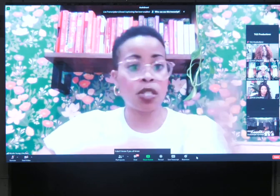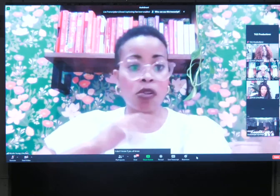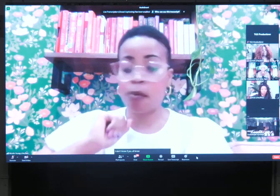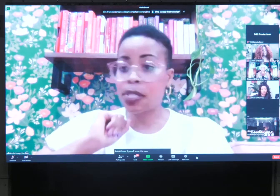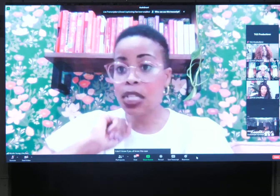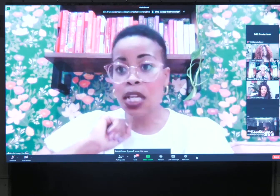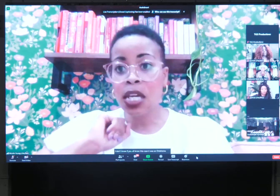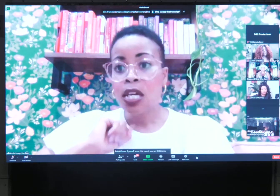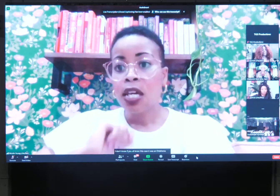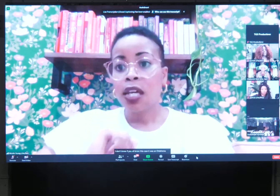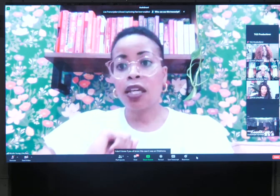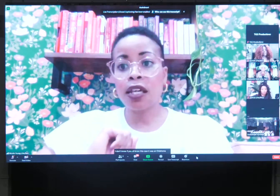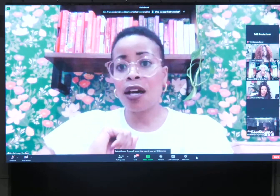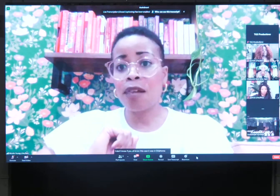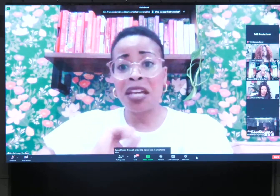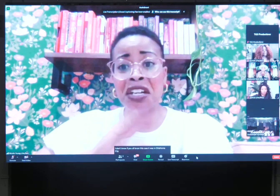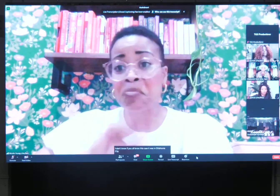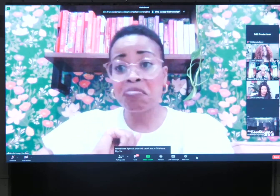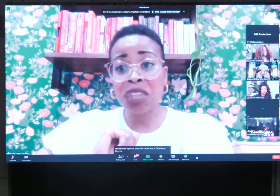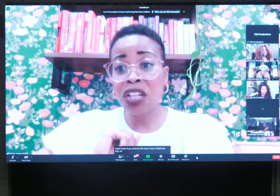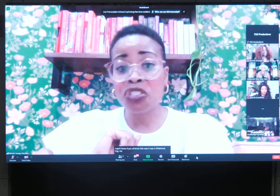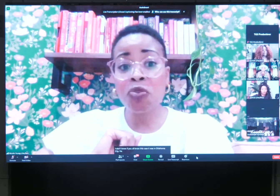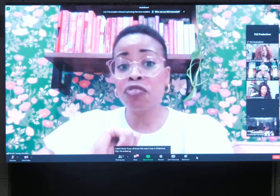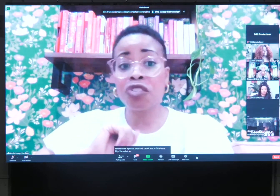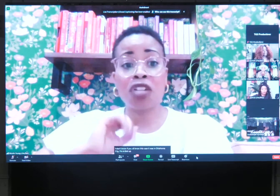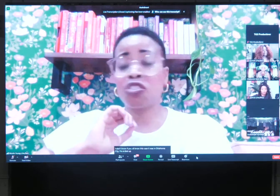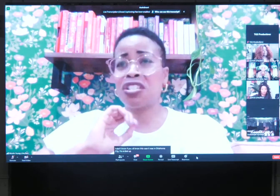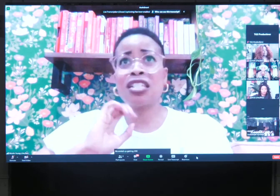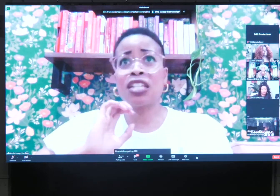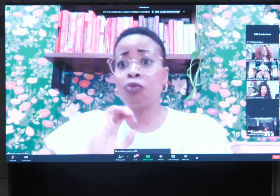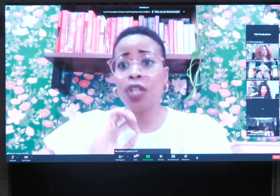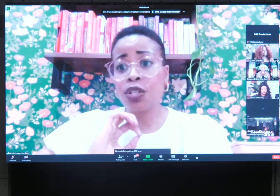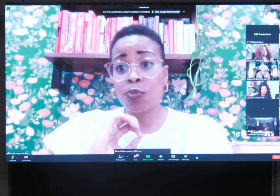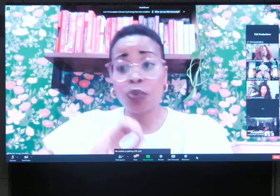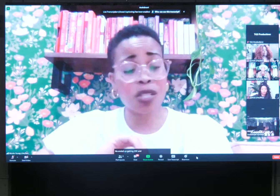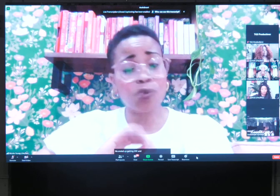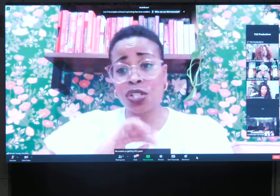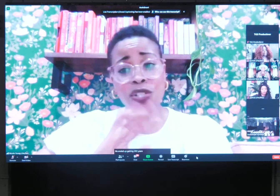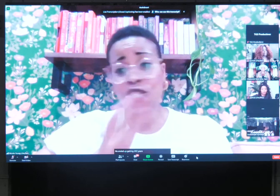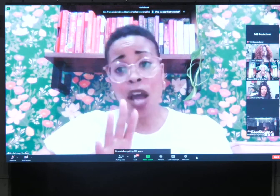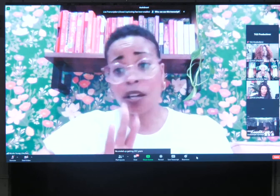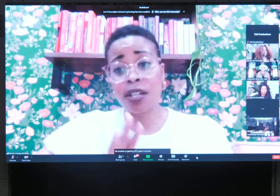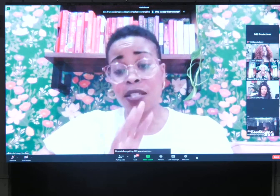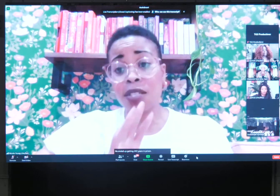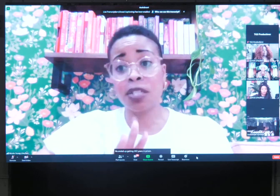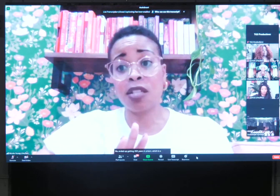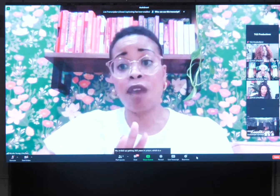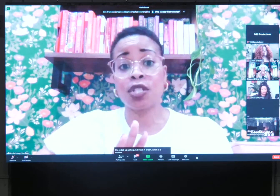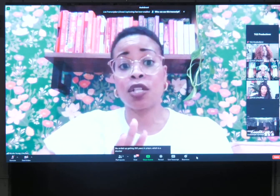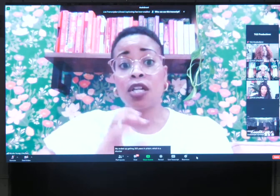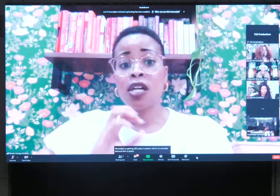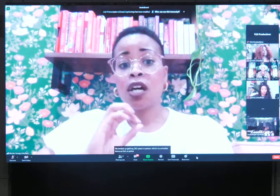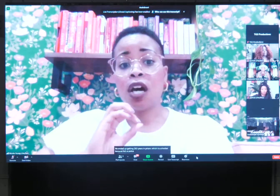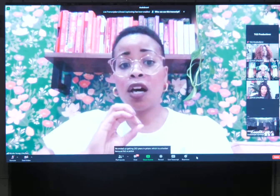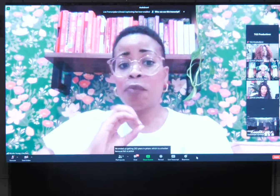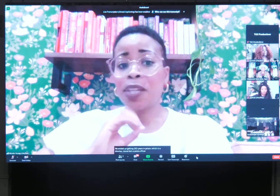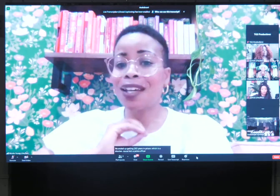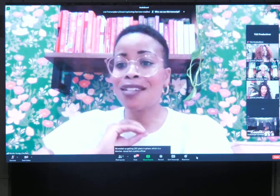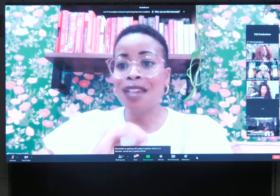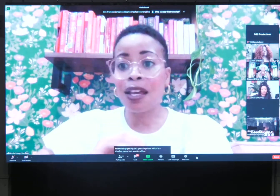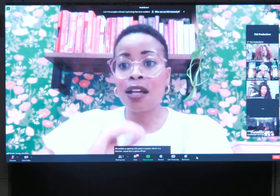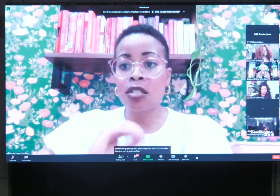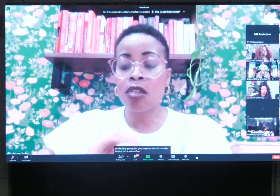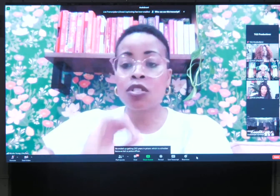it was in Oklahoma City. He ended up getting 263 years in prison, which is a shocker because he's a police officer. But